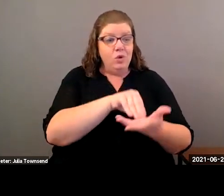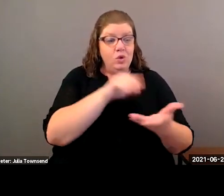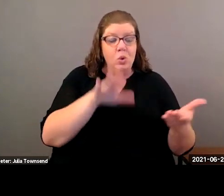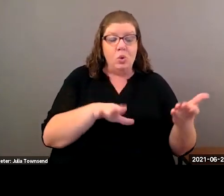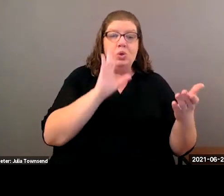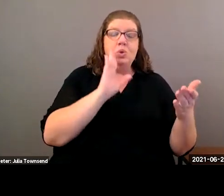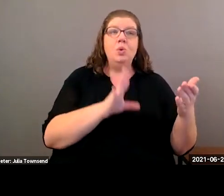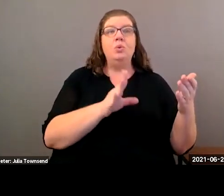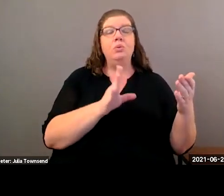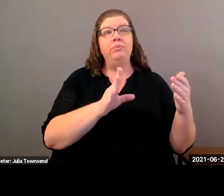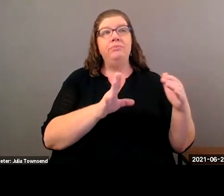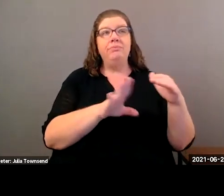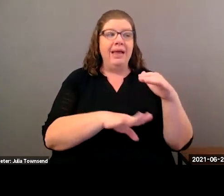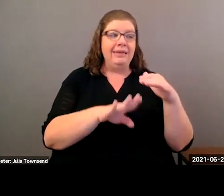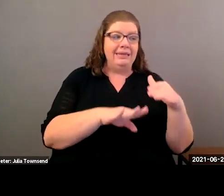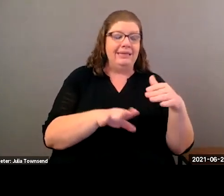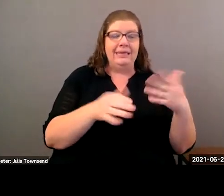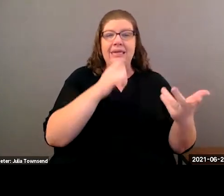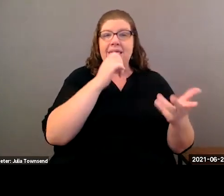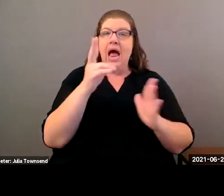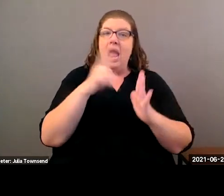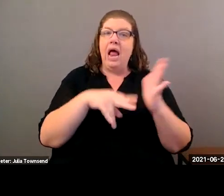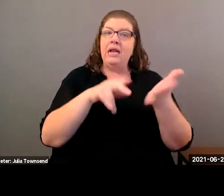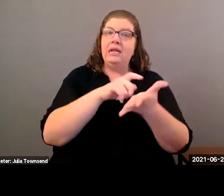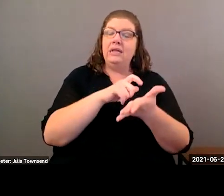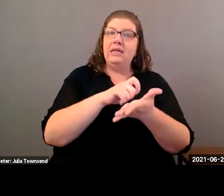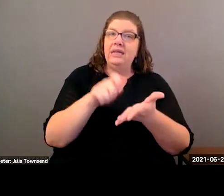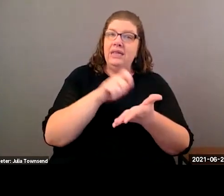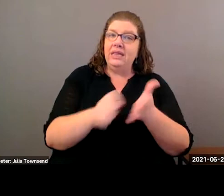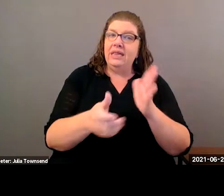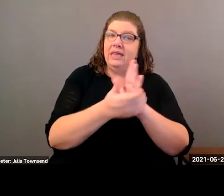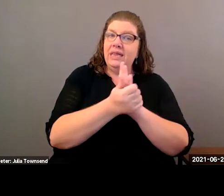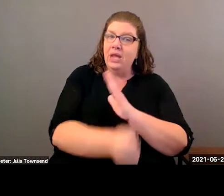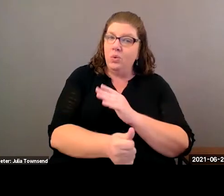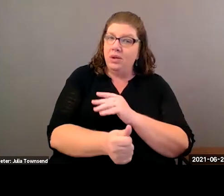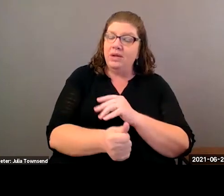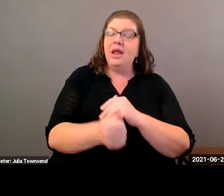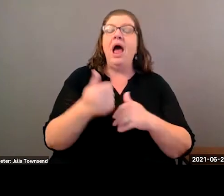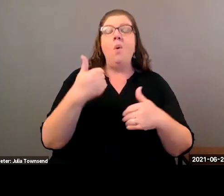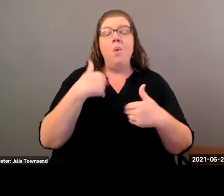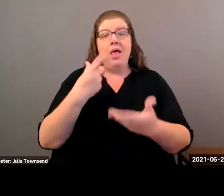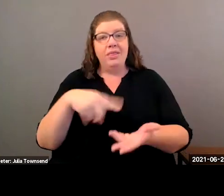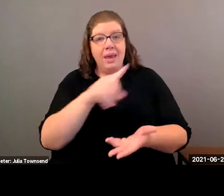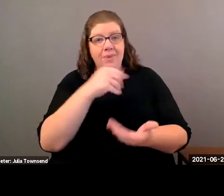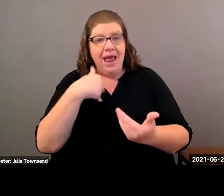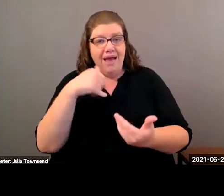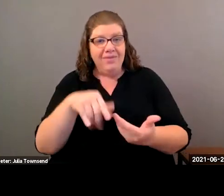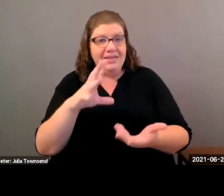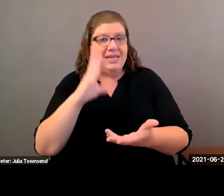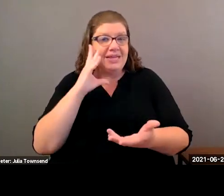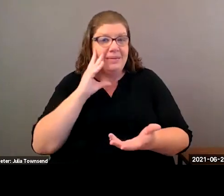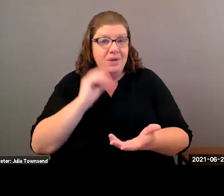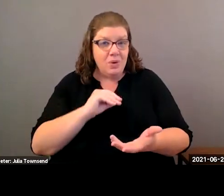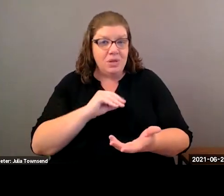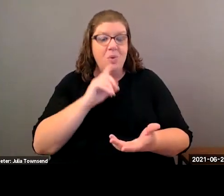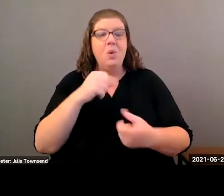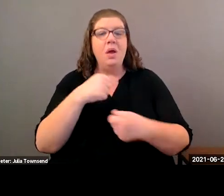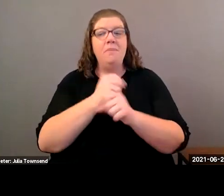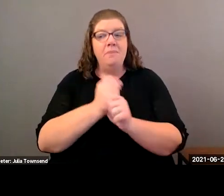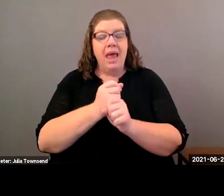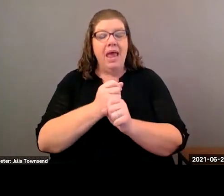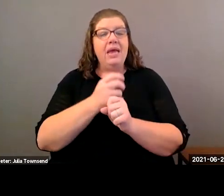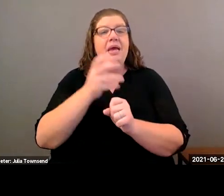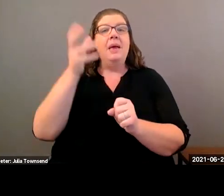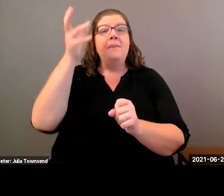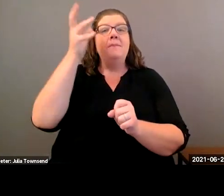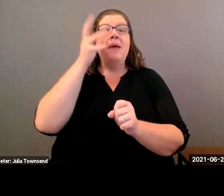basically functionally not literate, I would like them to have this experience. And I think that would really make parents realize that we